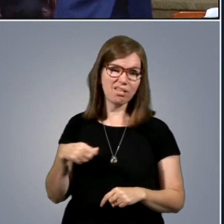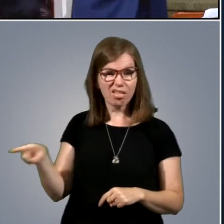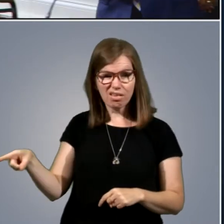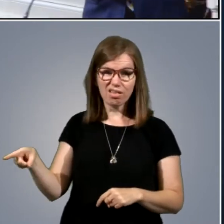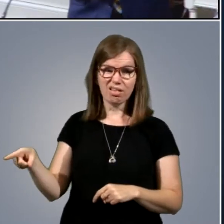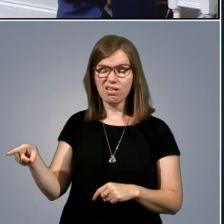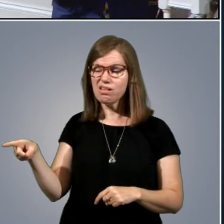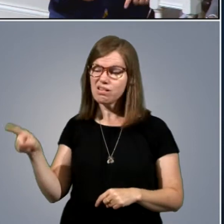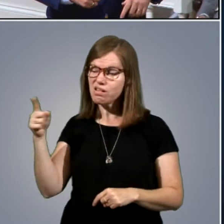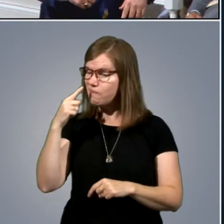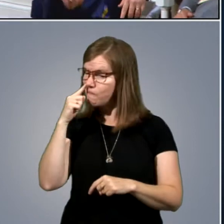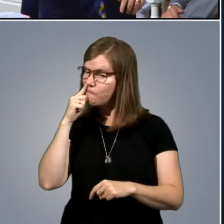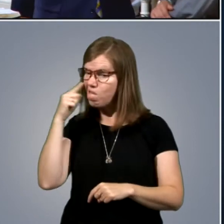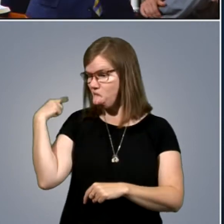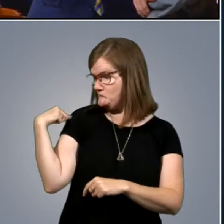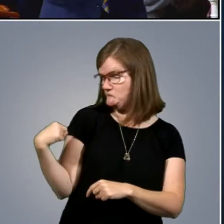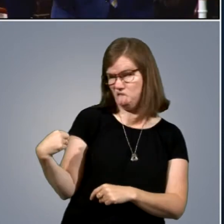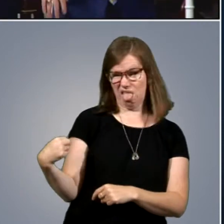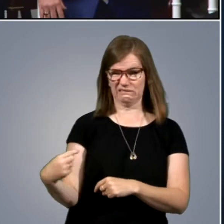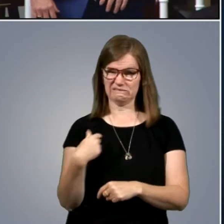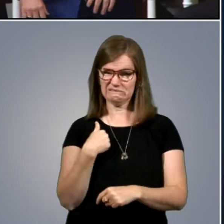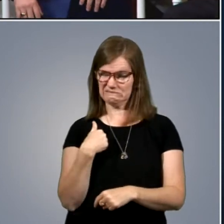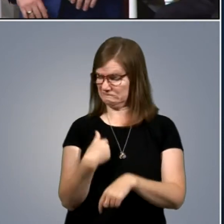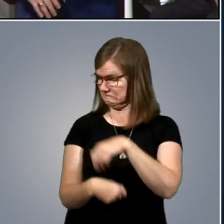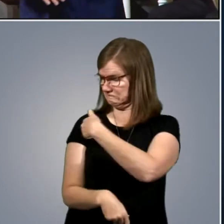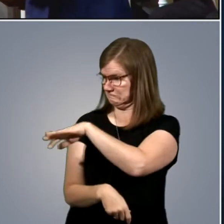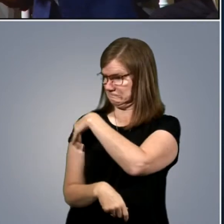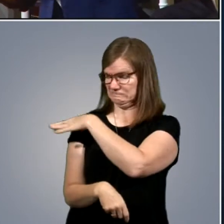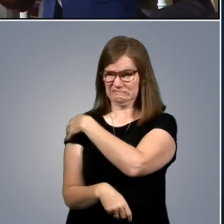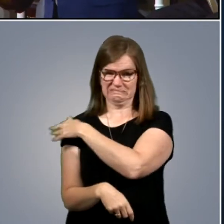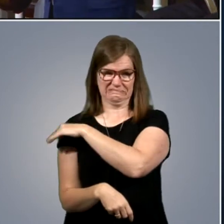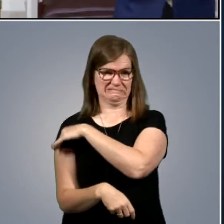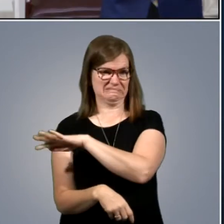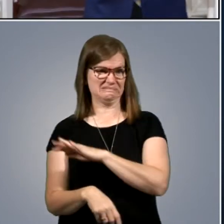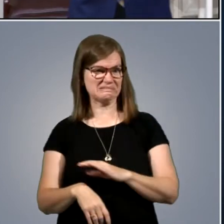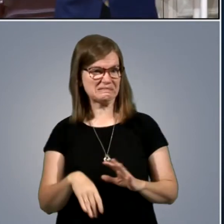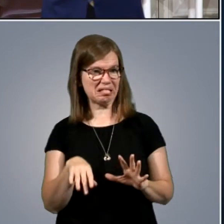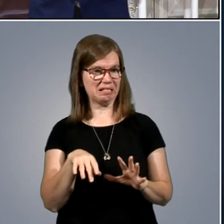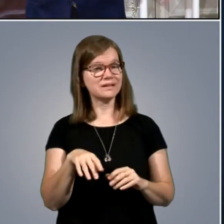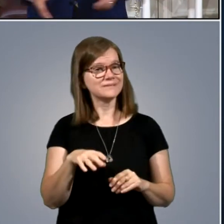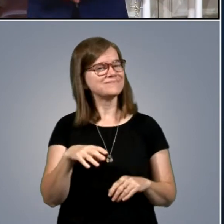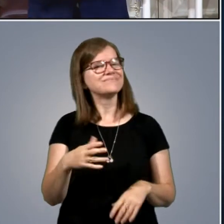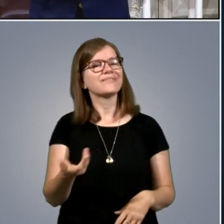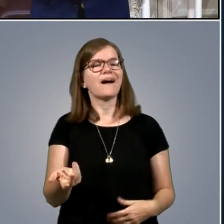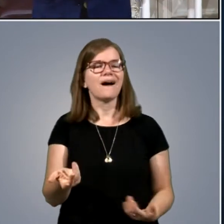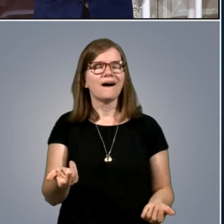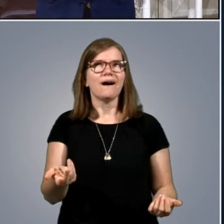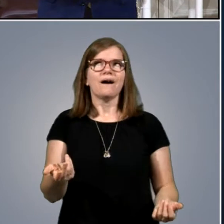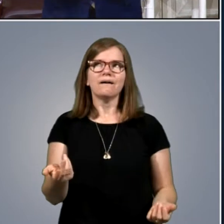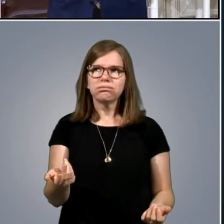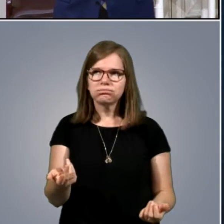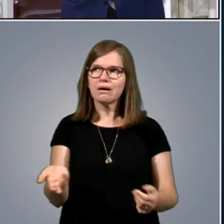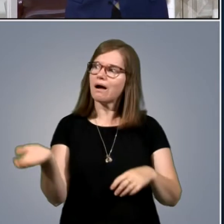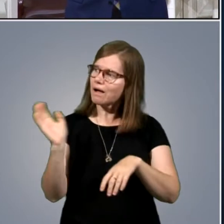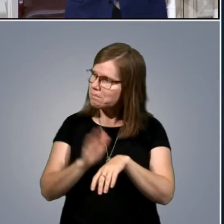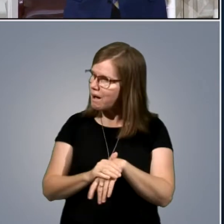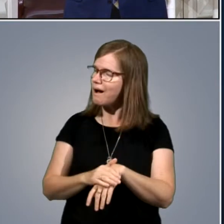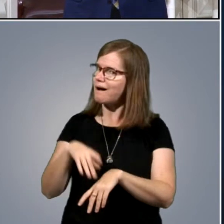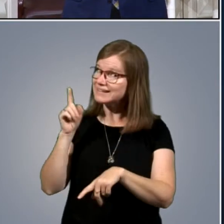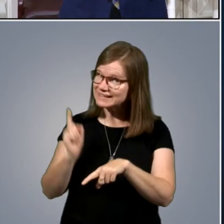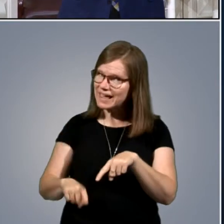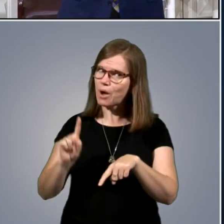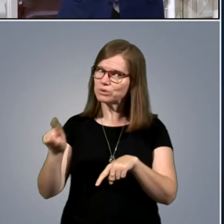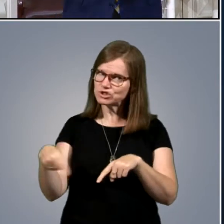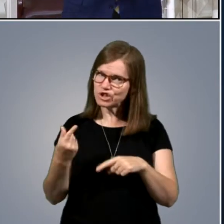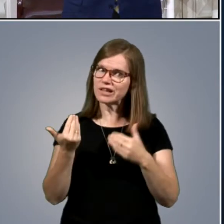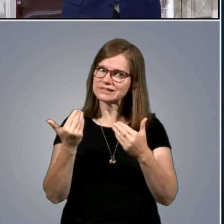He wiped a booger on me, you know, whatever else. Oh, they get, and I think, come on, I'm just doing what the Rodney King was. Can't we all just